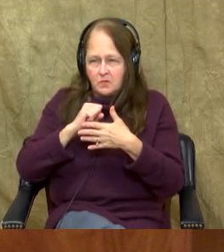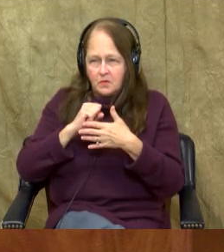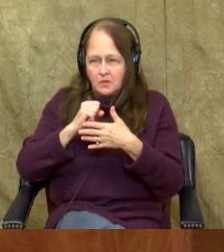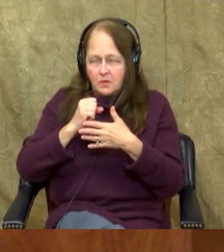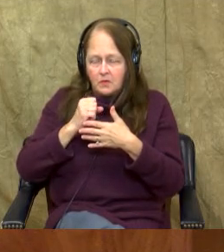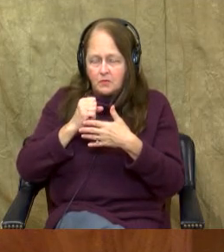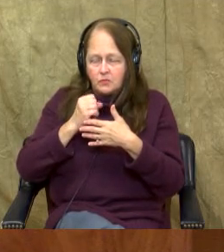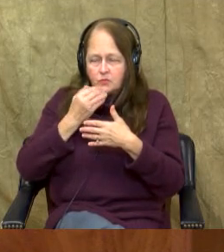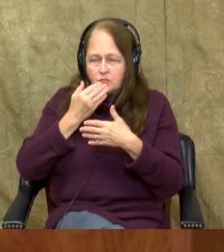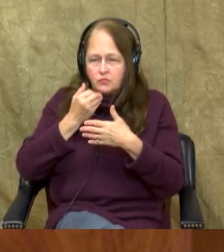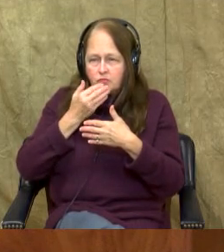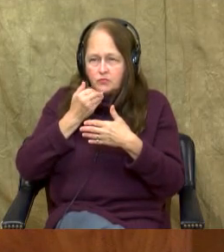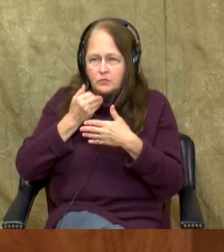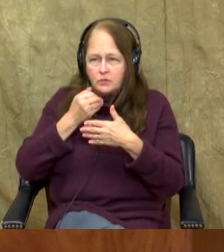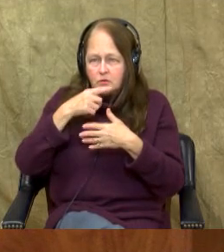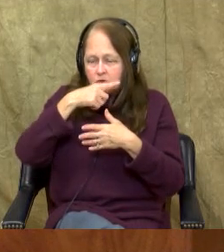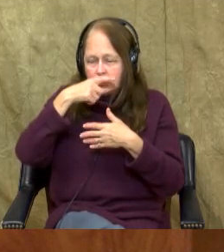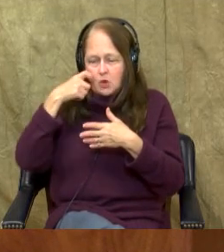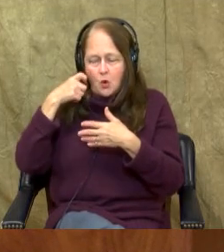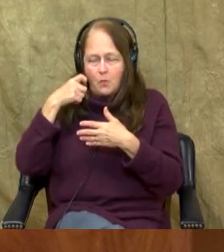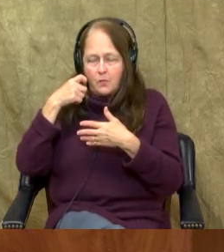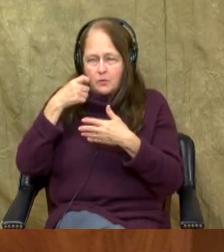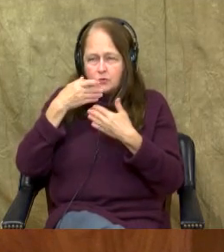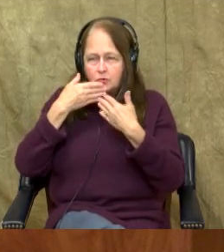over like a syrupy sweet?